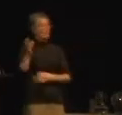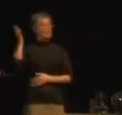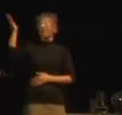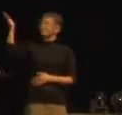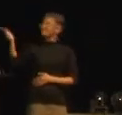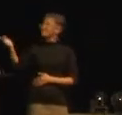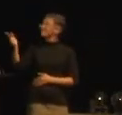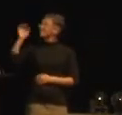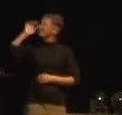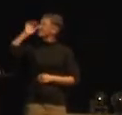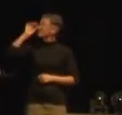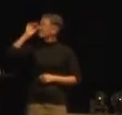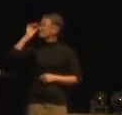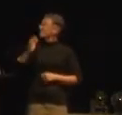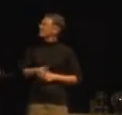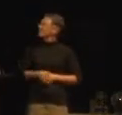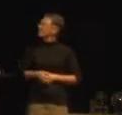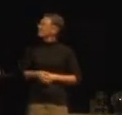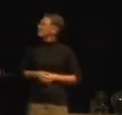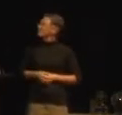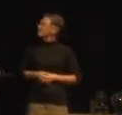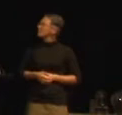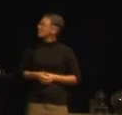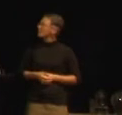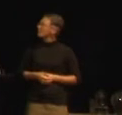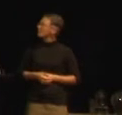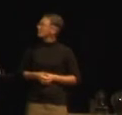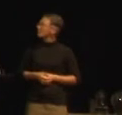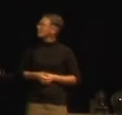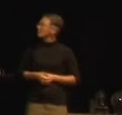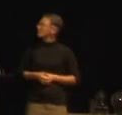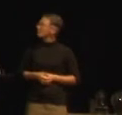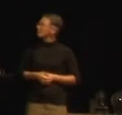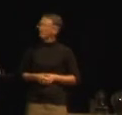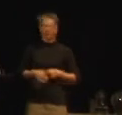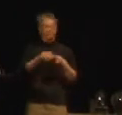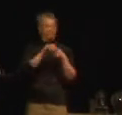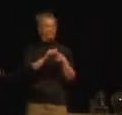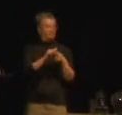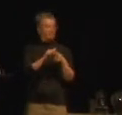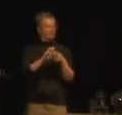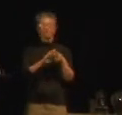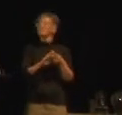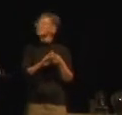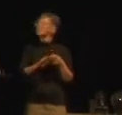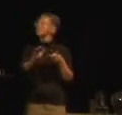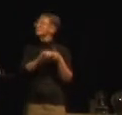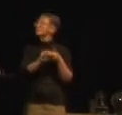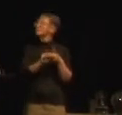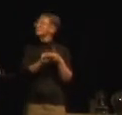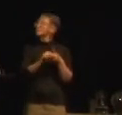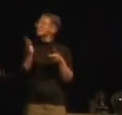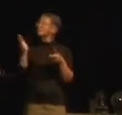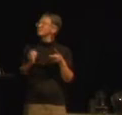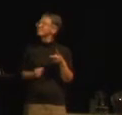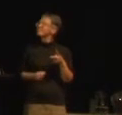reflecting contemporary New Zealand life and knowledge will be readily available for access and research. And collections will reflect